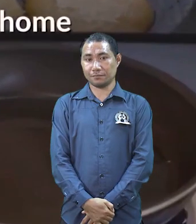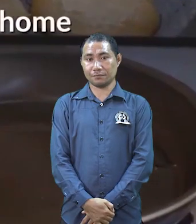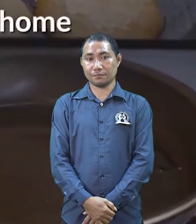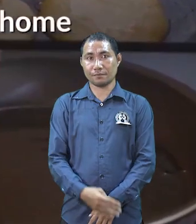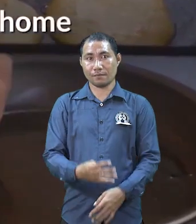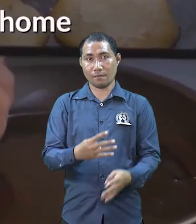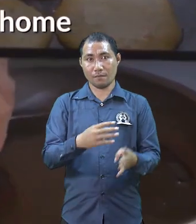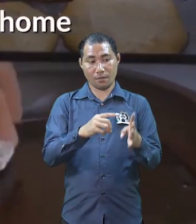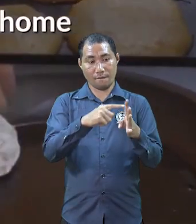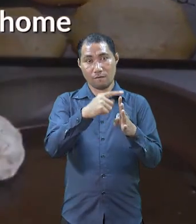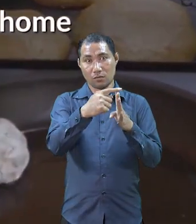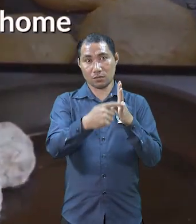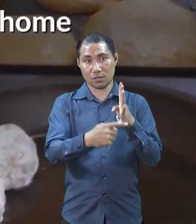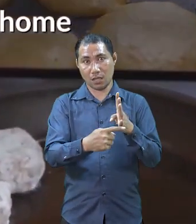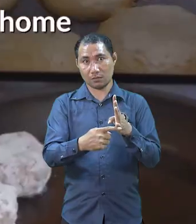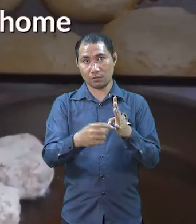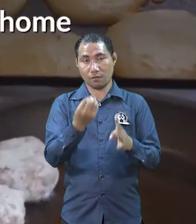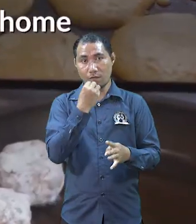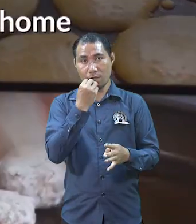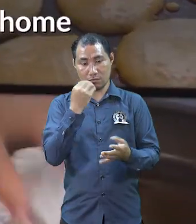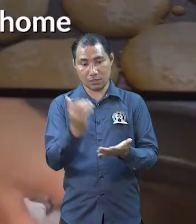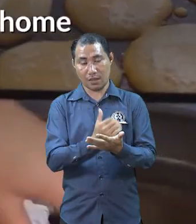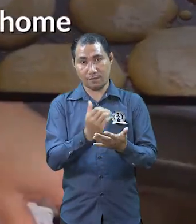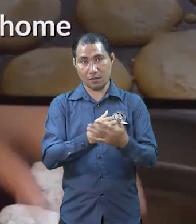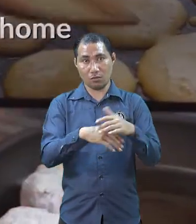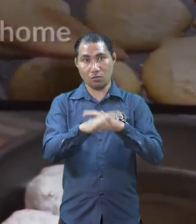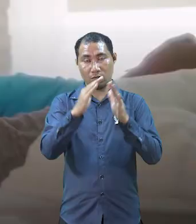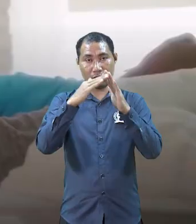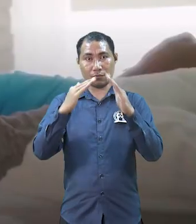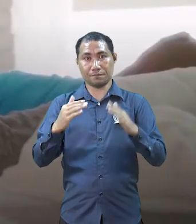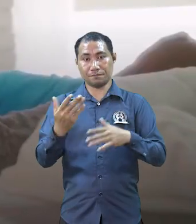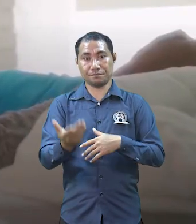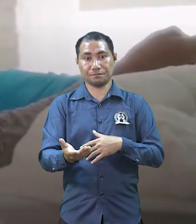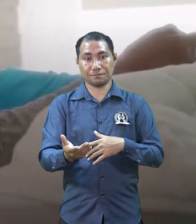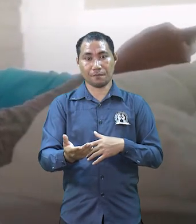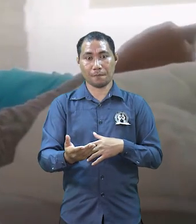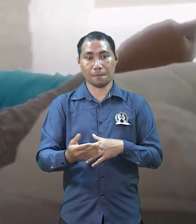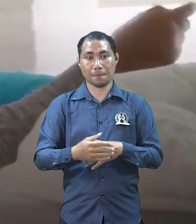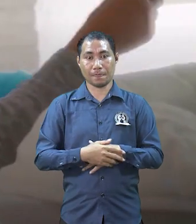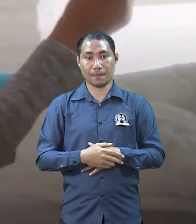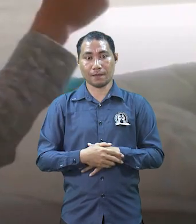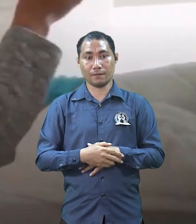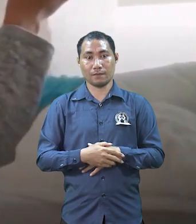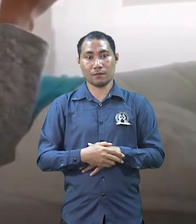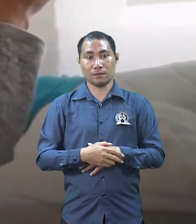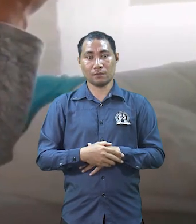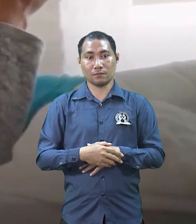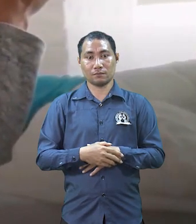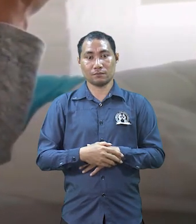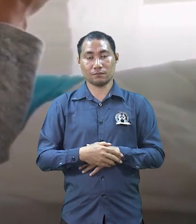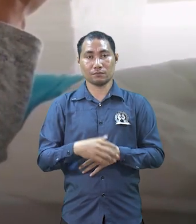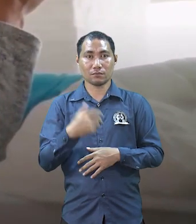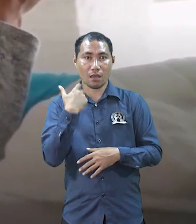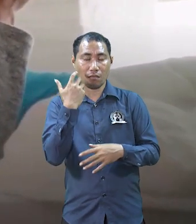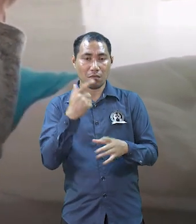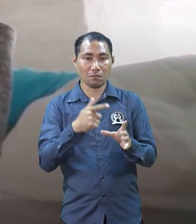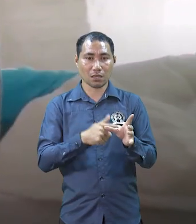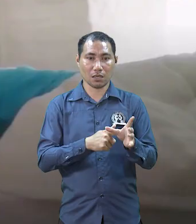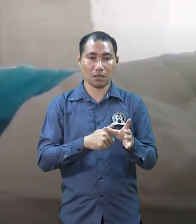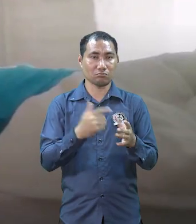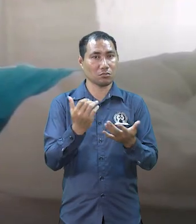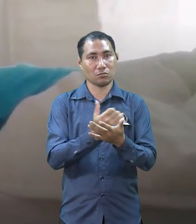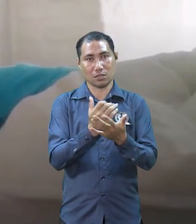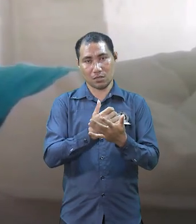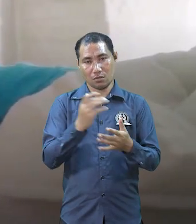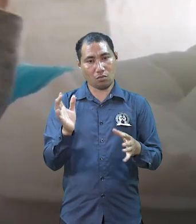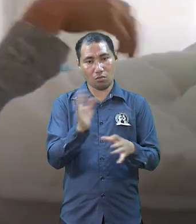Four basic steps for food safety at home. Each year millions of people get sick from food illnesses